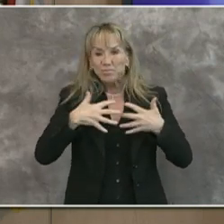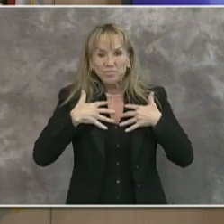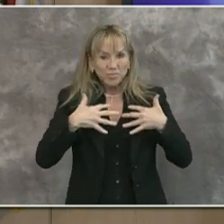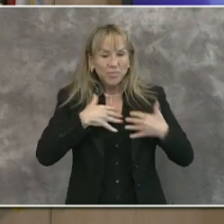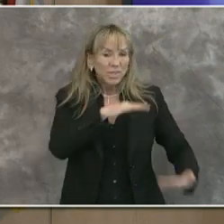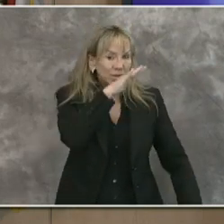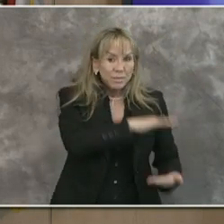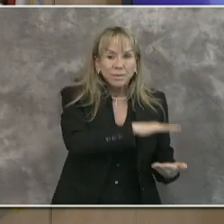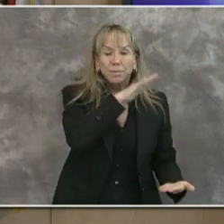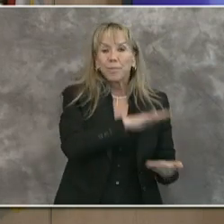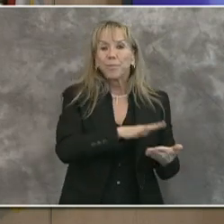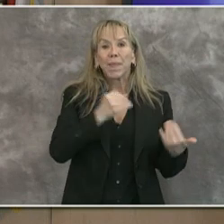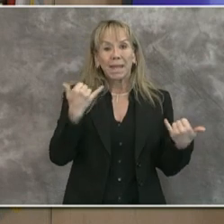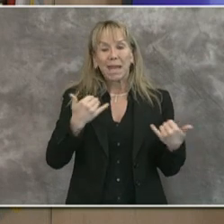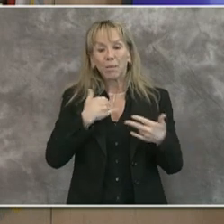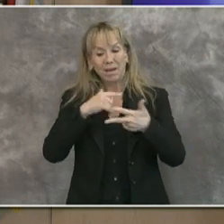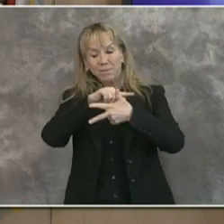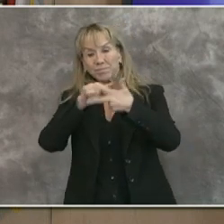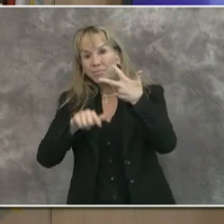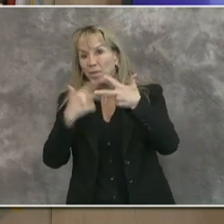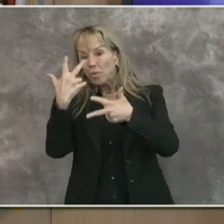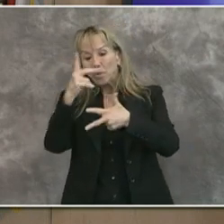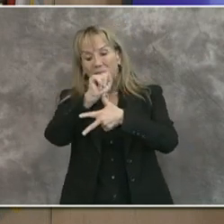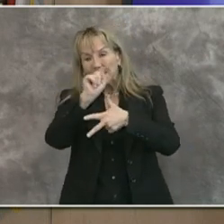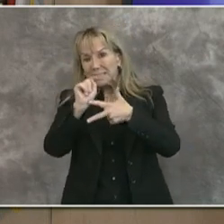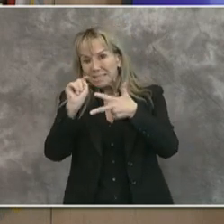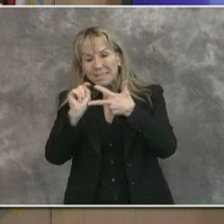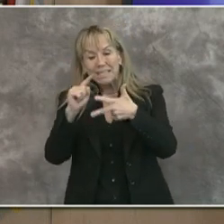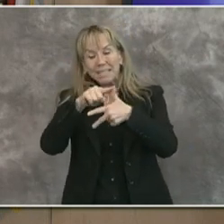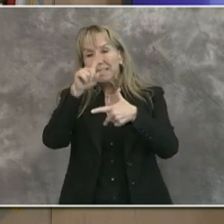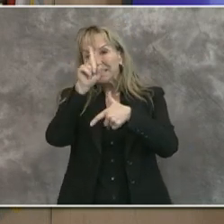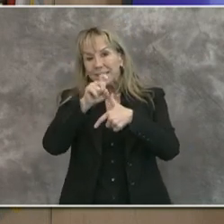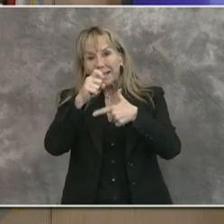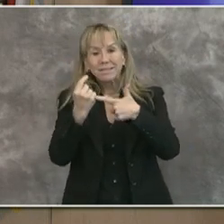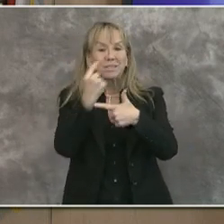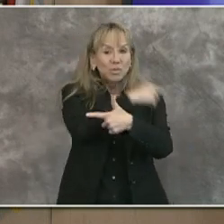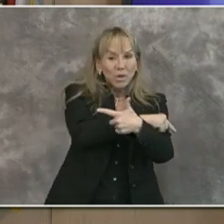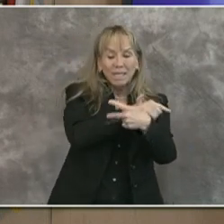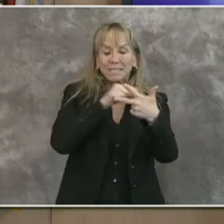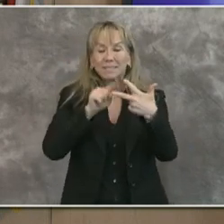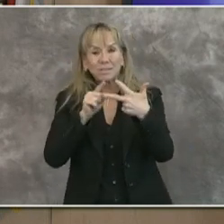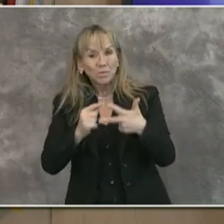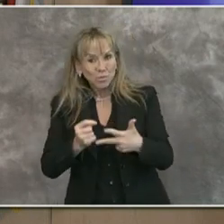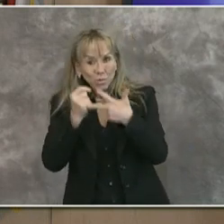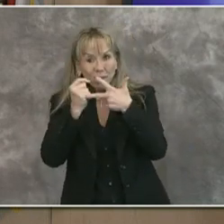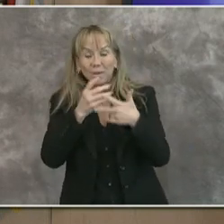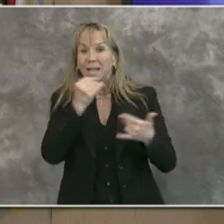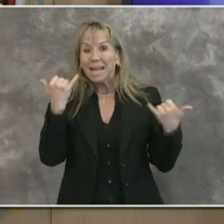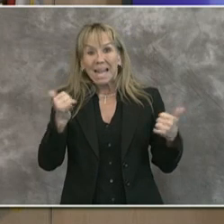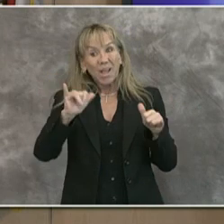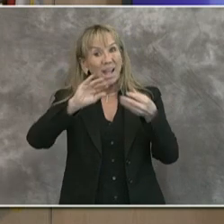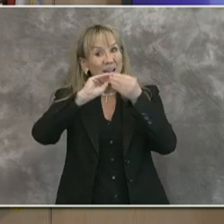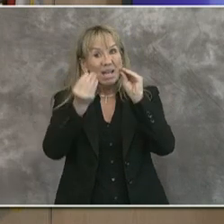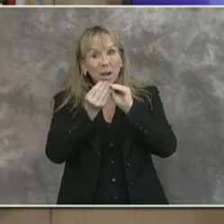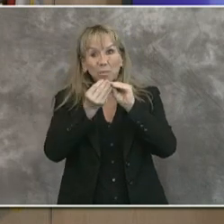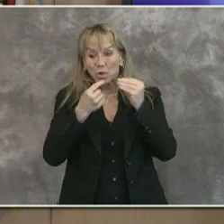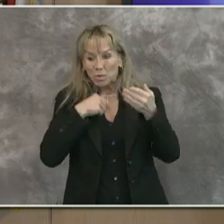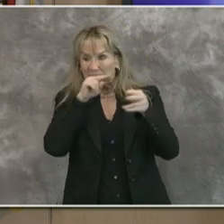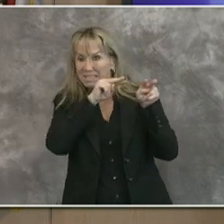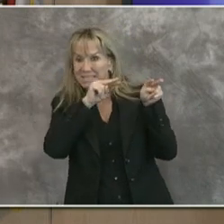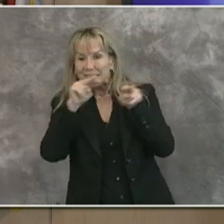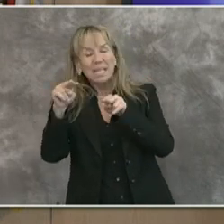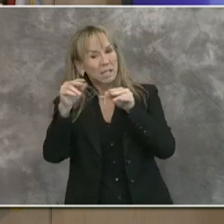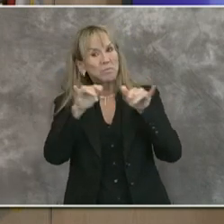testing capacity along with our tracing and treatment capacity. And throughout the duration, including the recent weeks of reopening, our numbers have remained